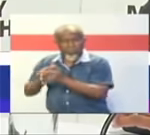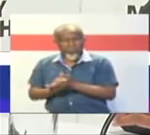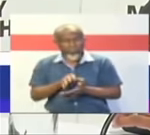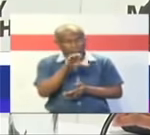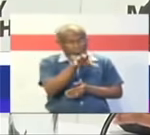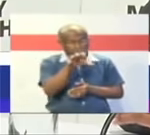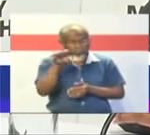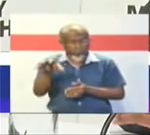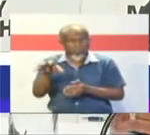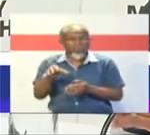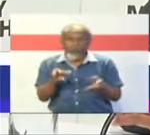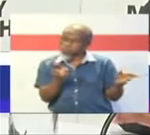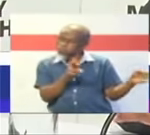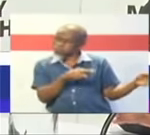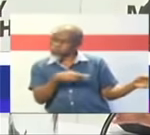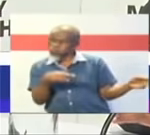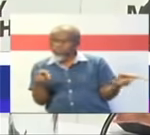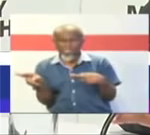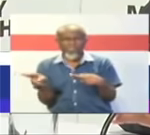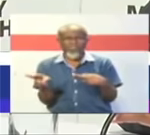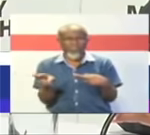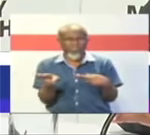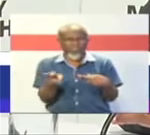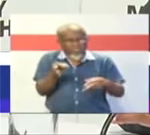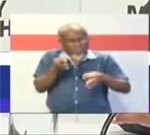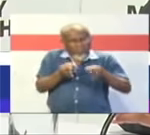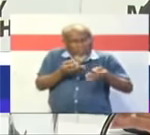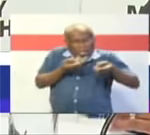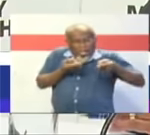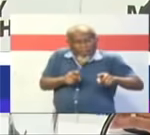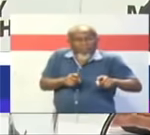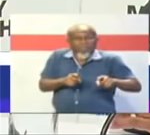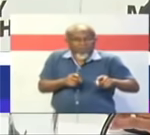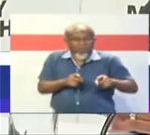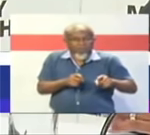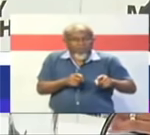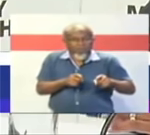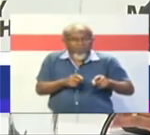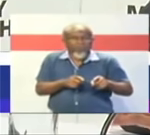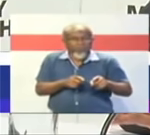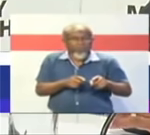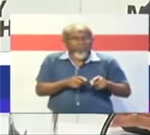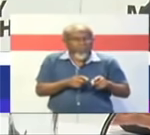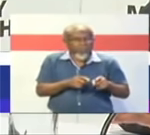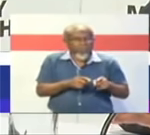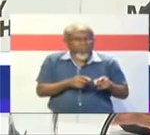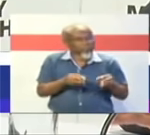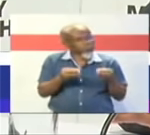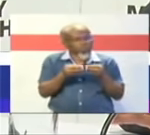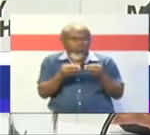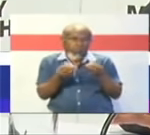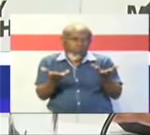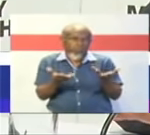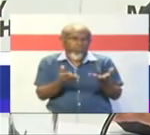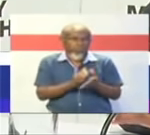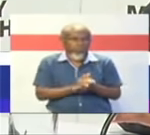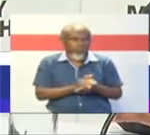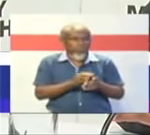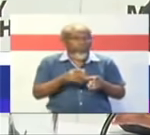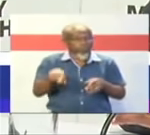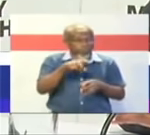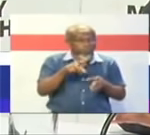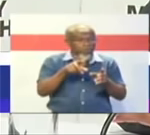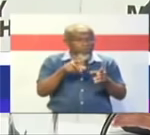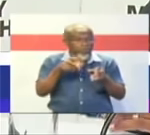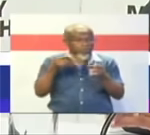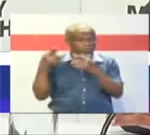and admissions, that system stands ready to deal with anything that comes to it. Our job at the outside is to reduce